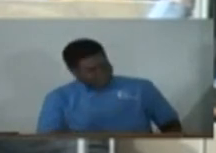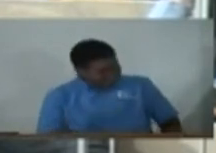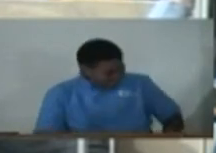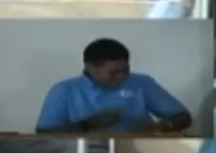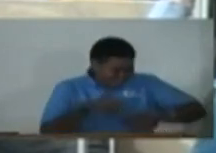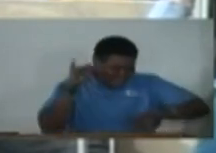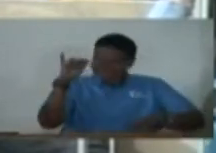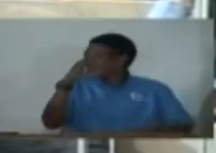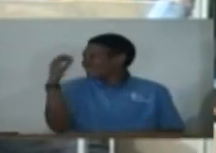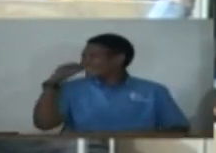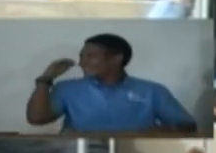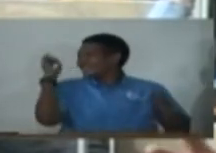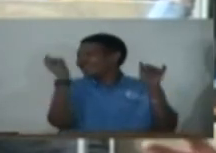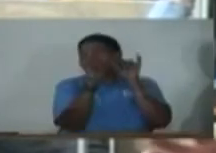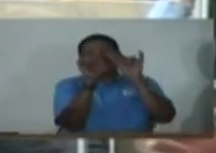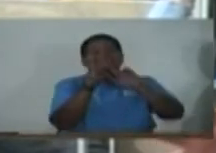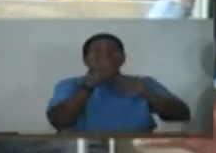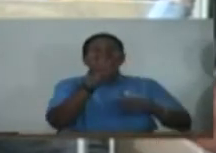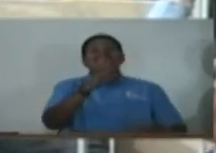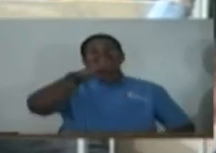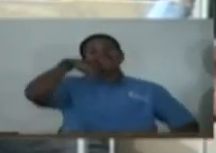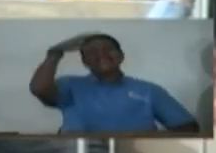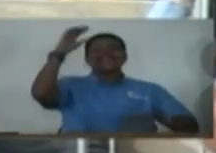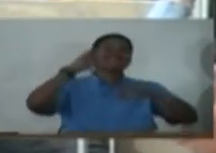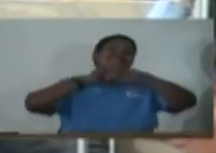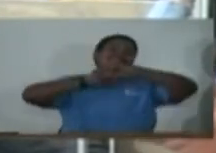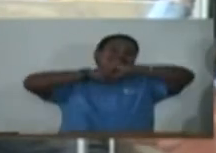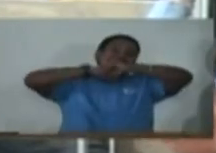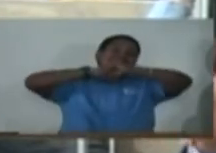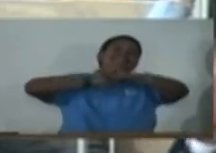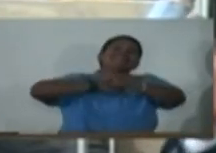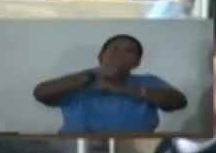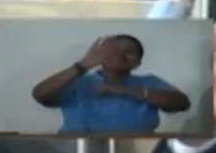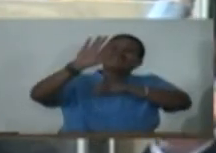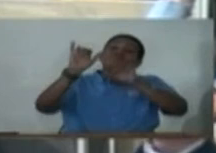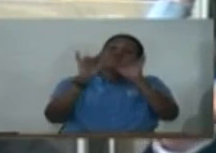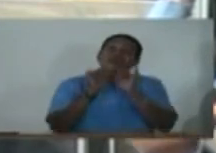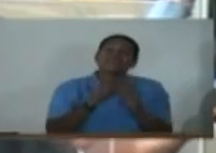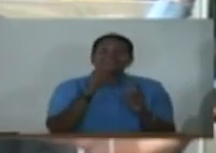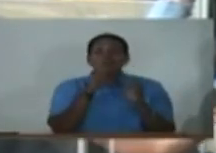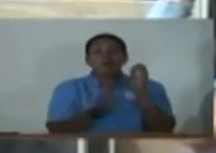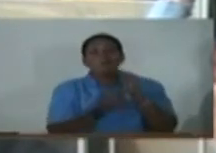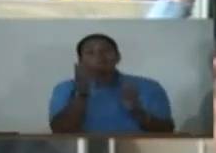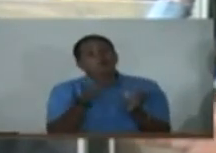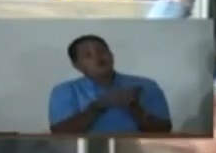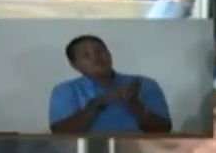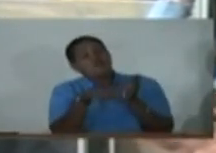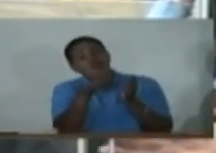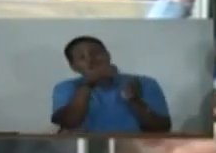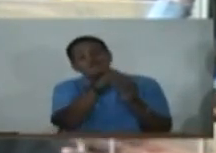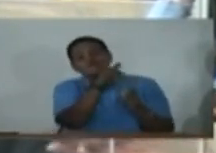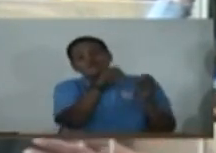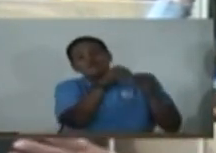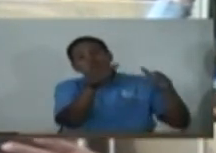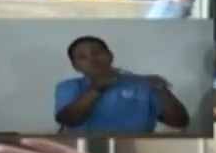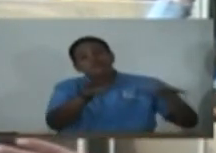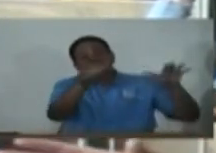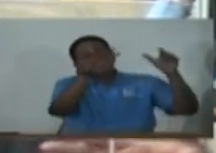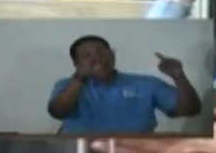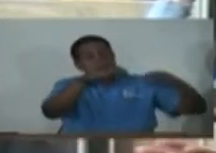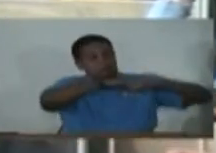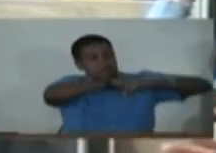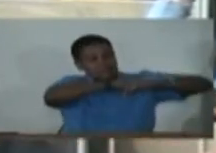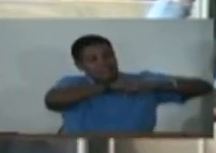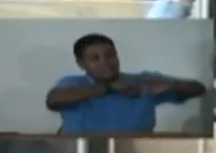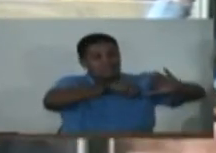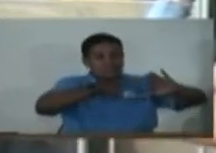shielding measure, which is to shield the most vulnerable part of the population, and we have put